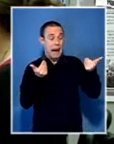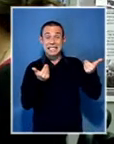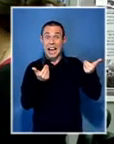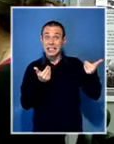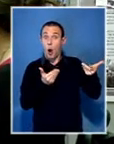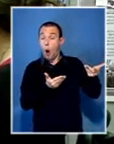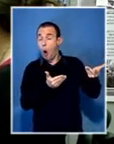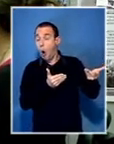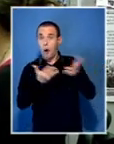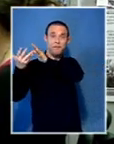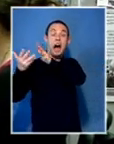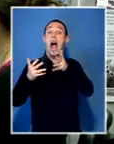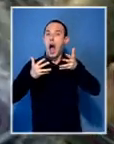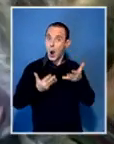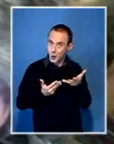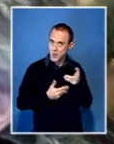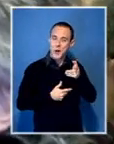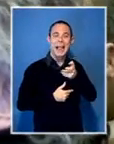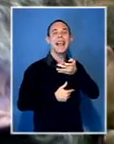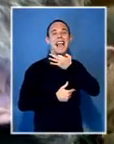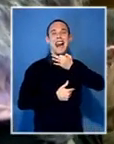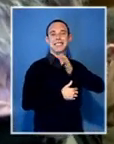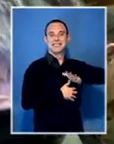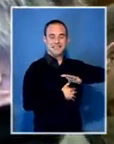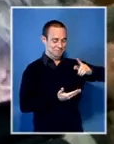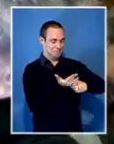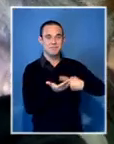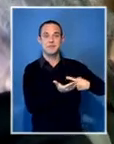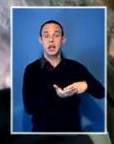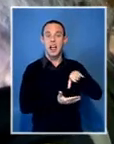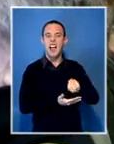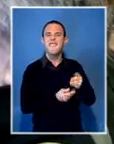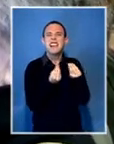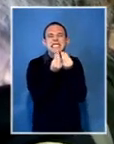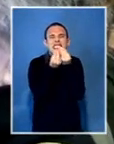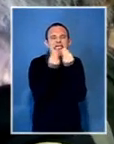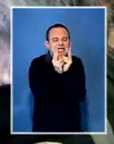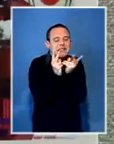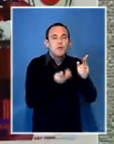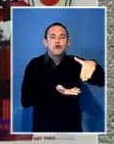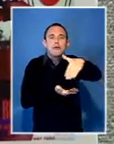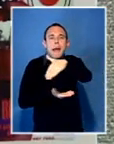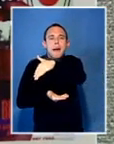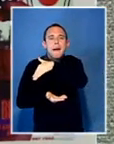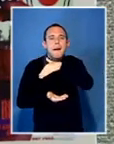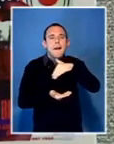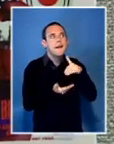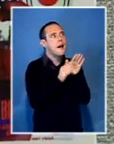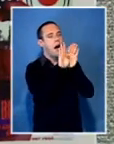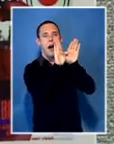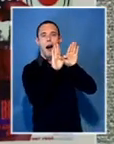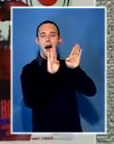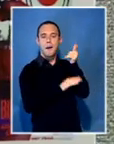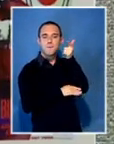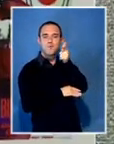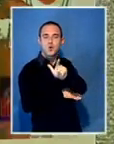South Africa. Now the documentation of that struggle, which was collected over years from garages and attics, is arranged neatly in